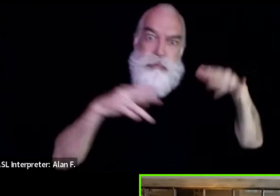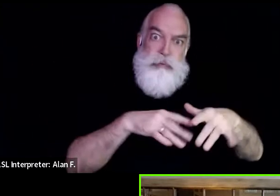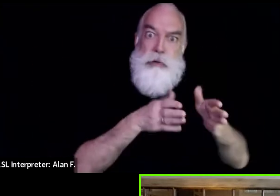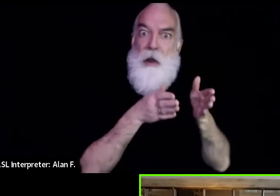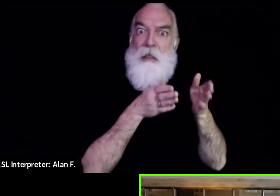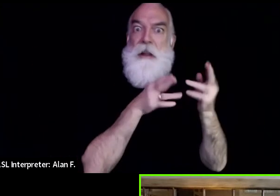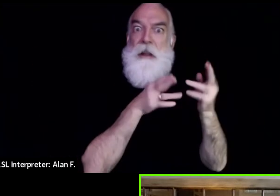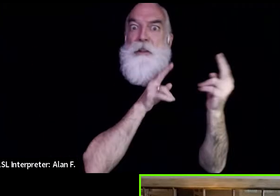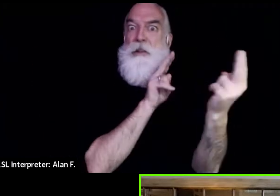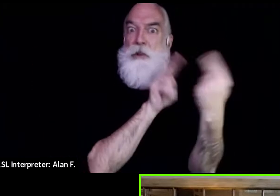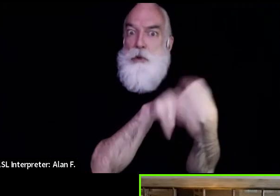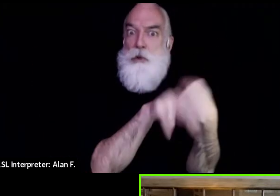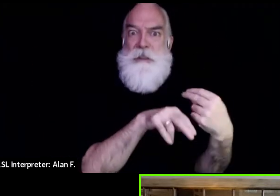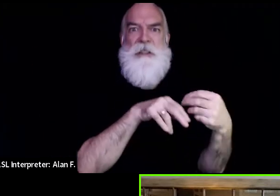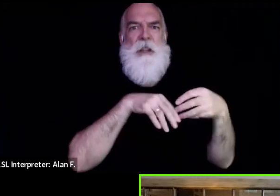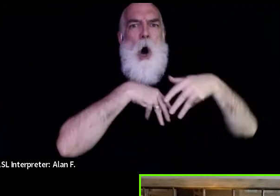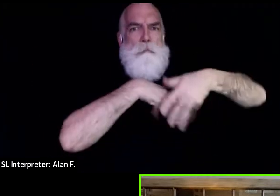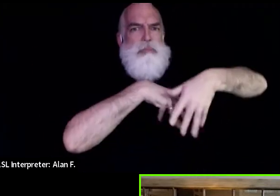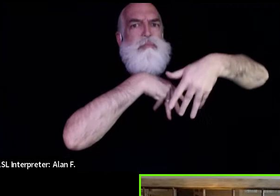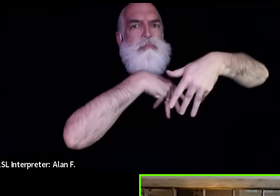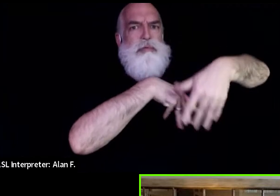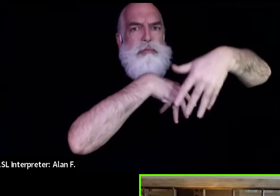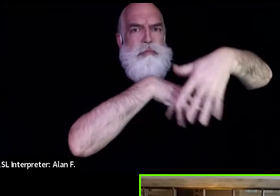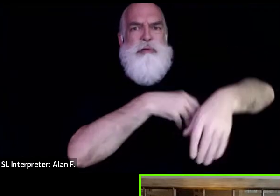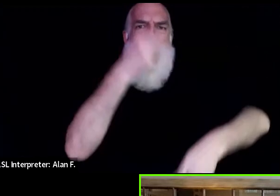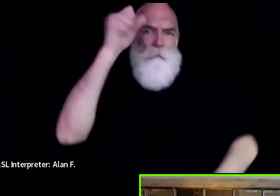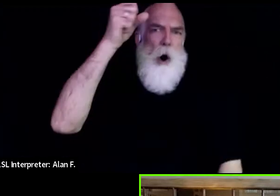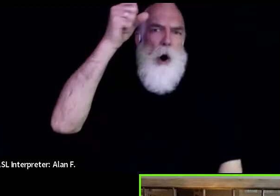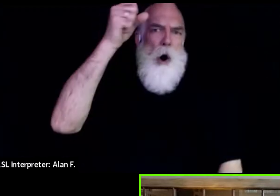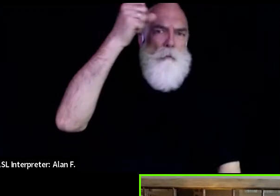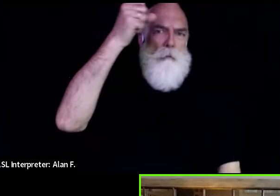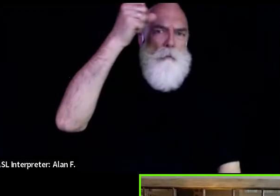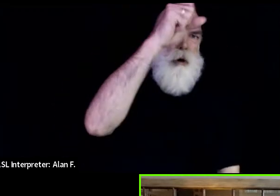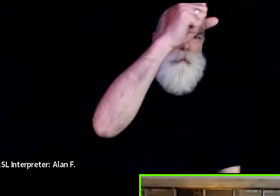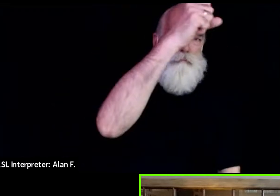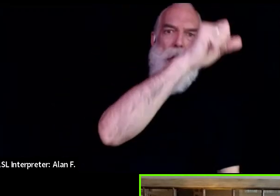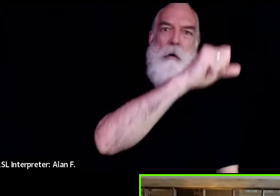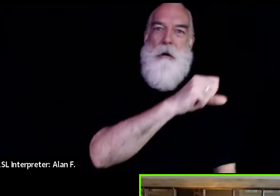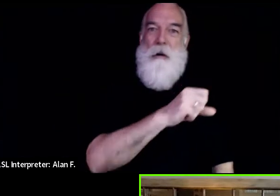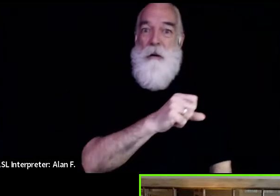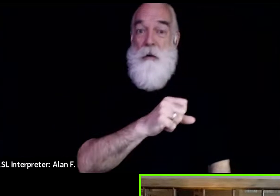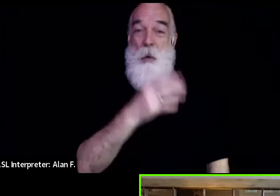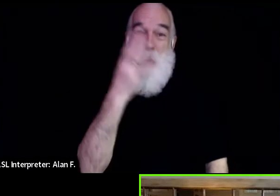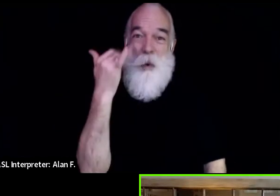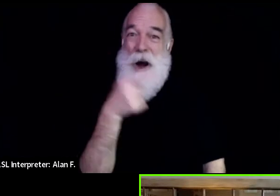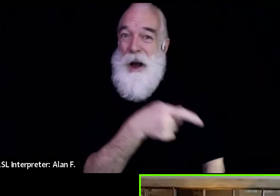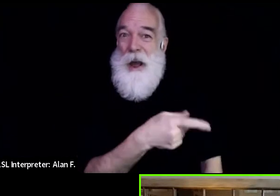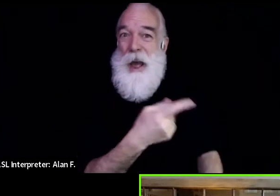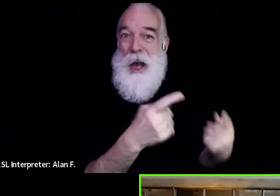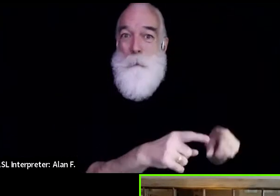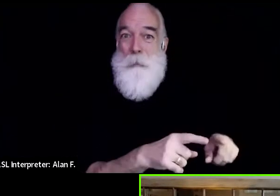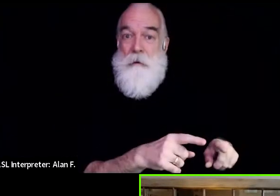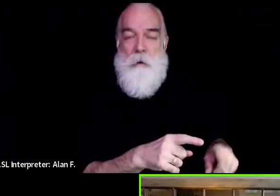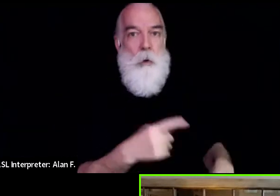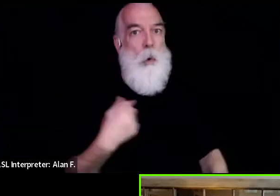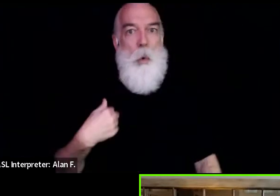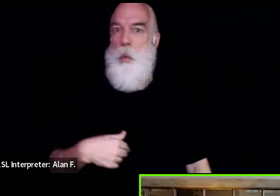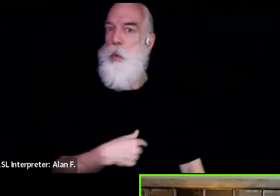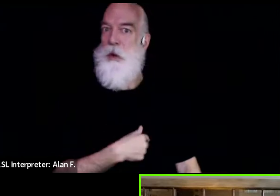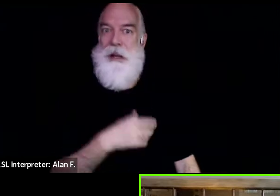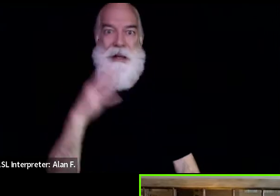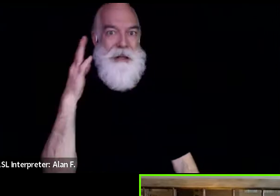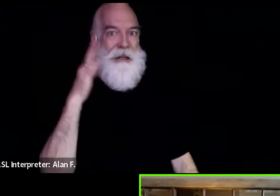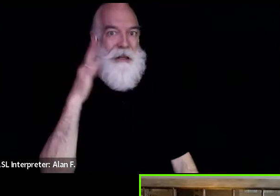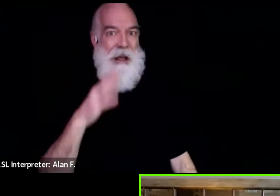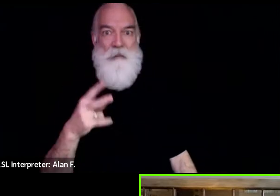witnessed as a country as a whole in my lifetime. And it was a need for a conversation